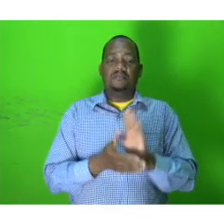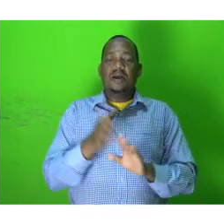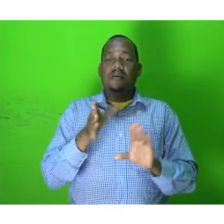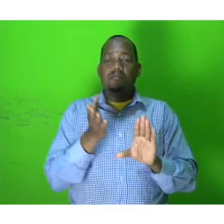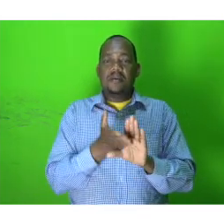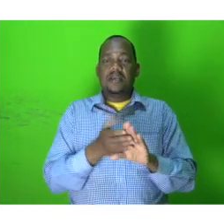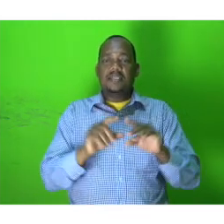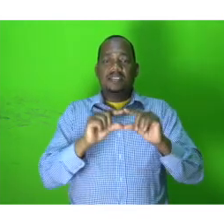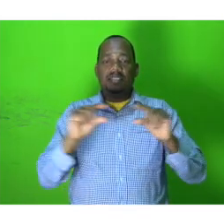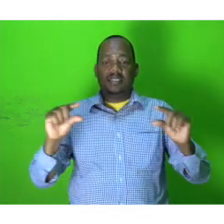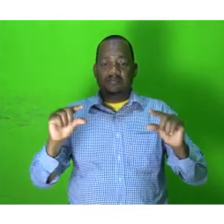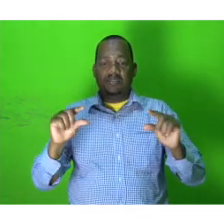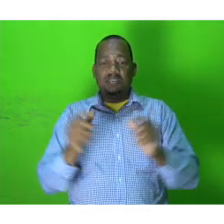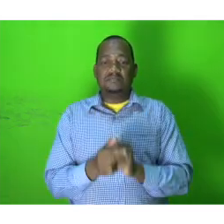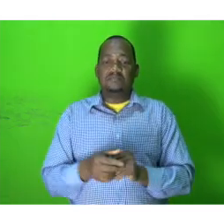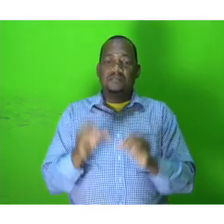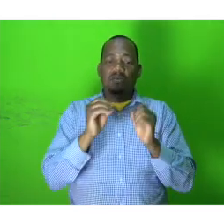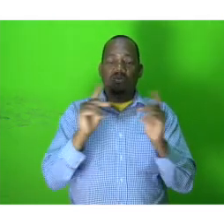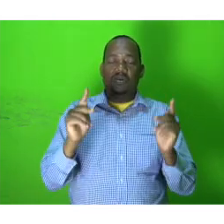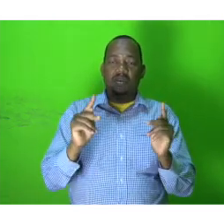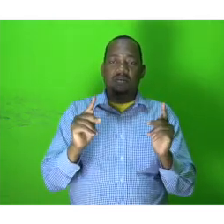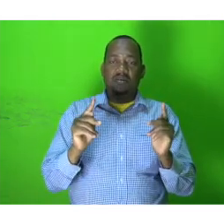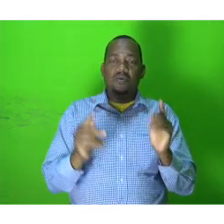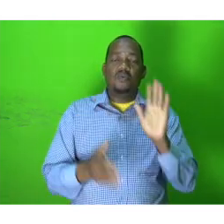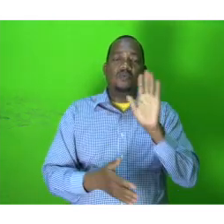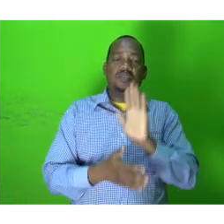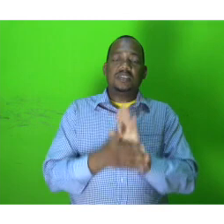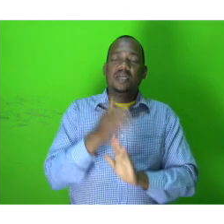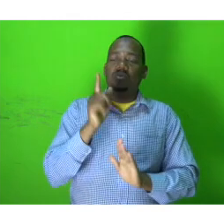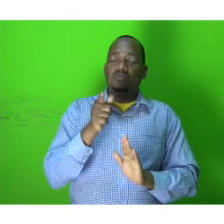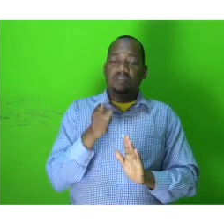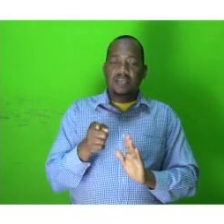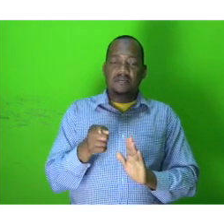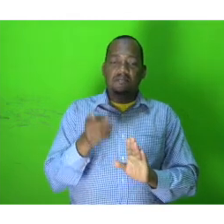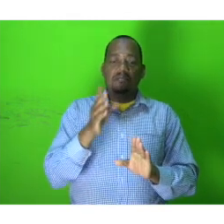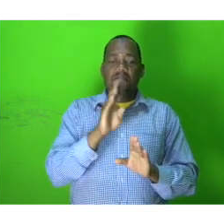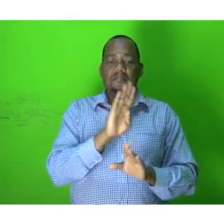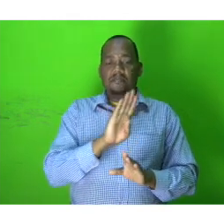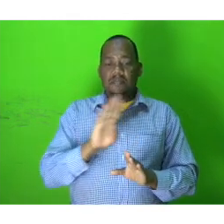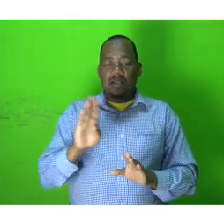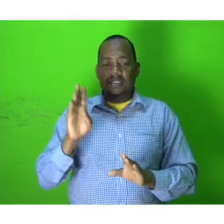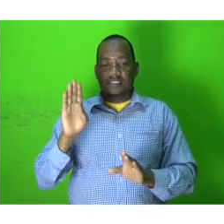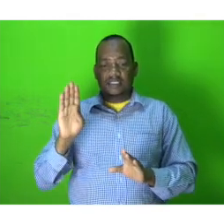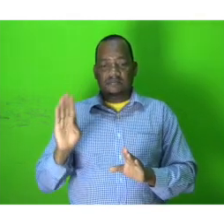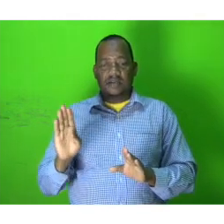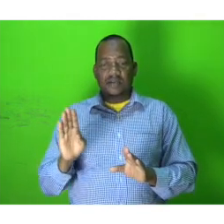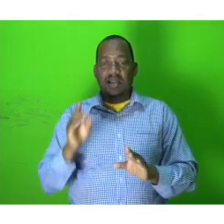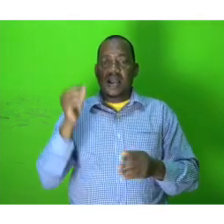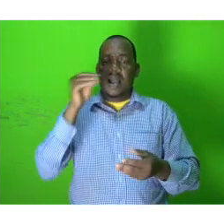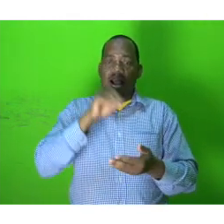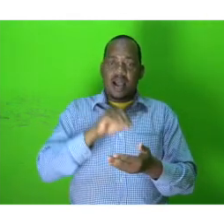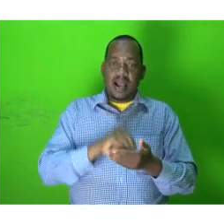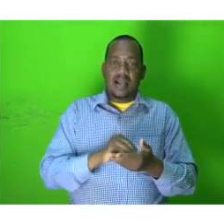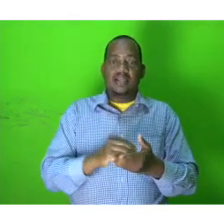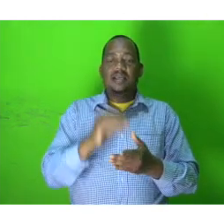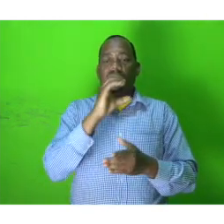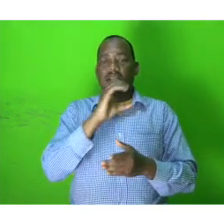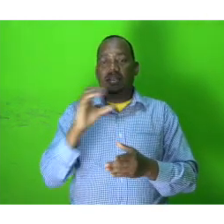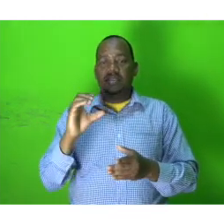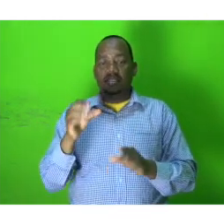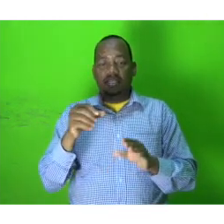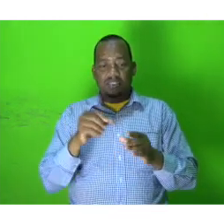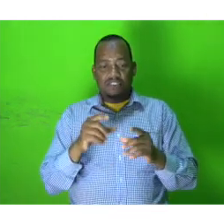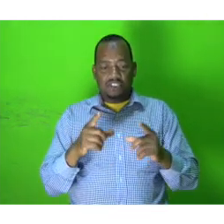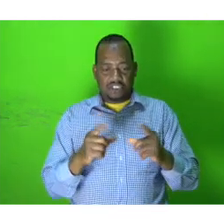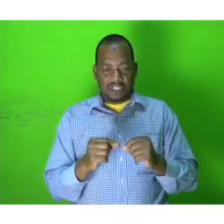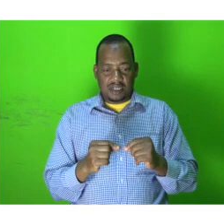statement. Okay. We start to the balance per bank statement, add uncredited